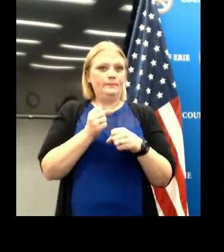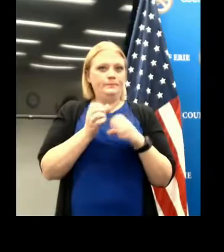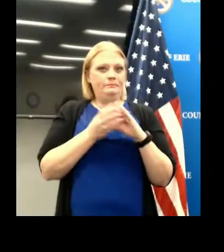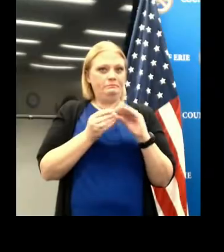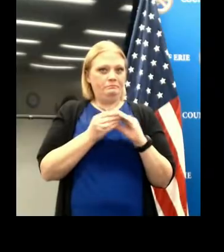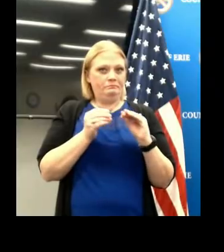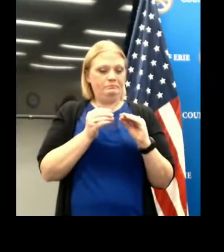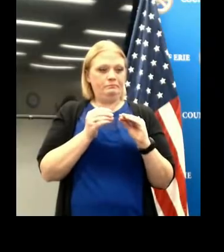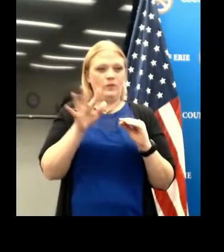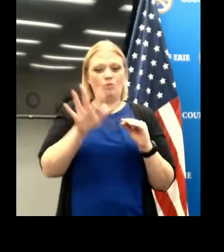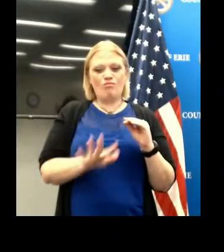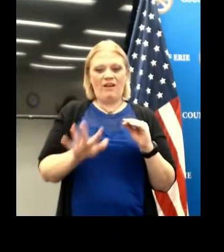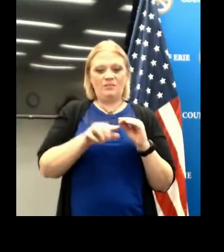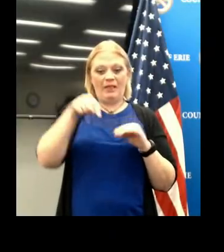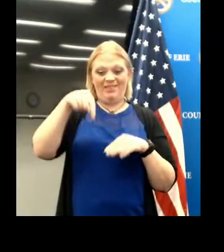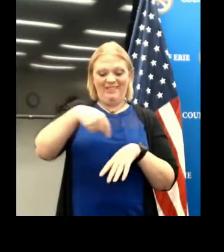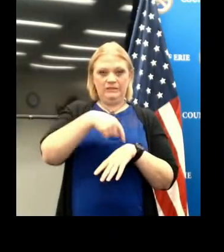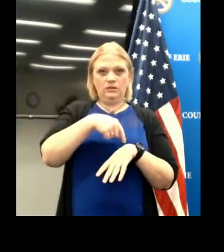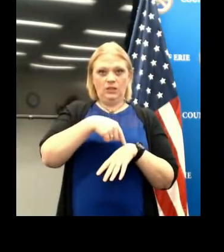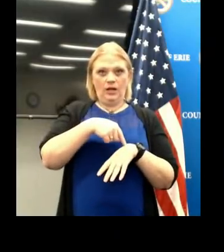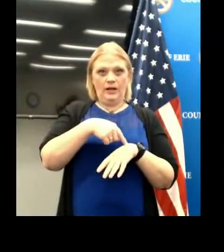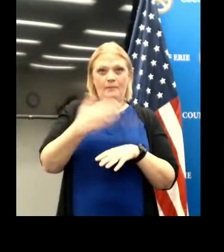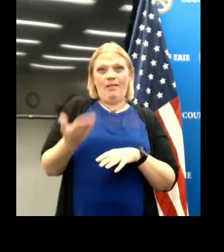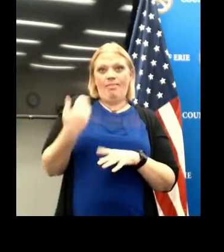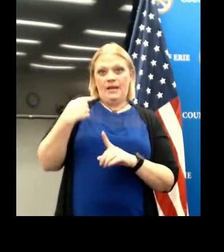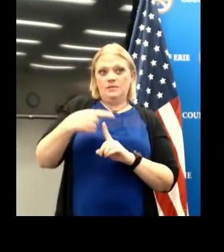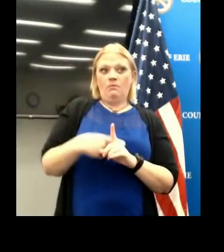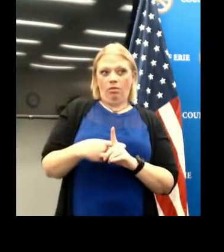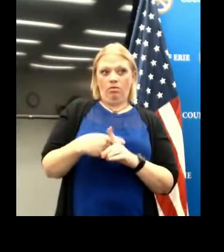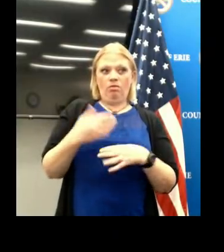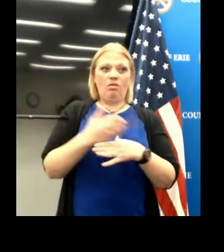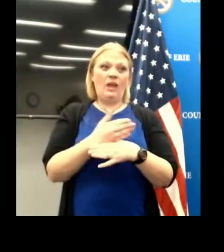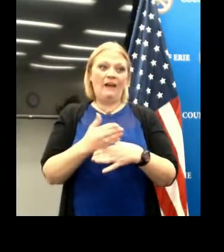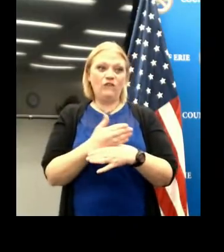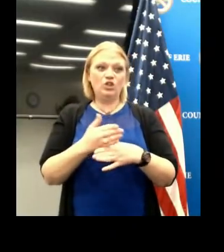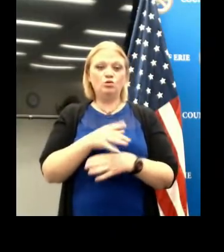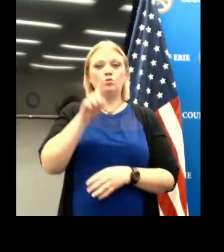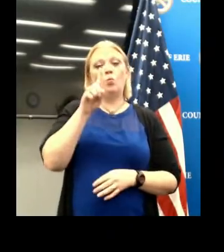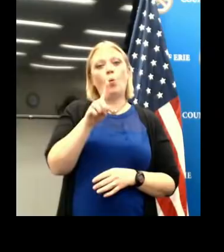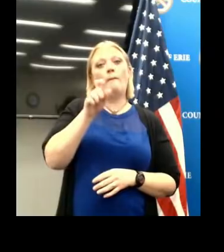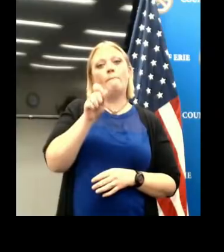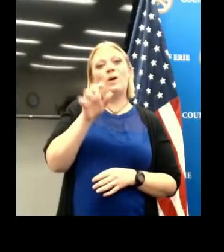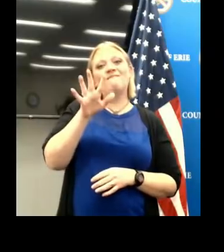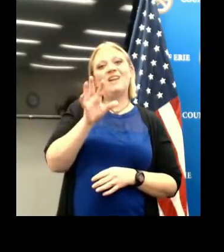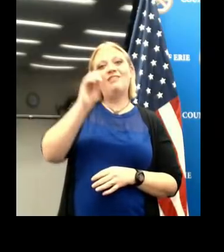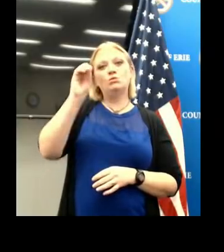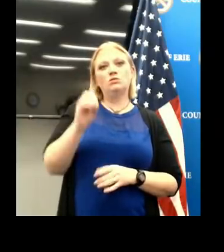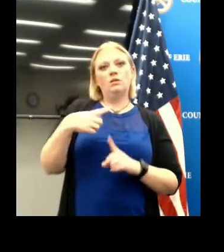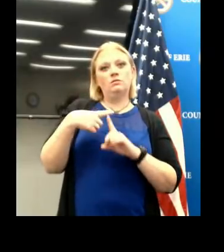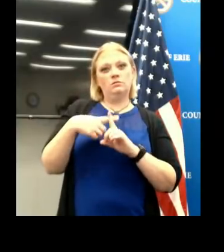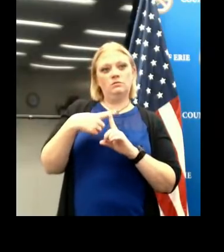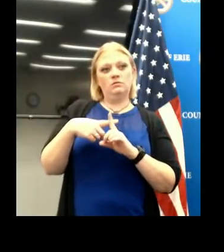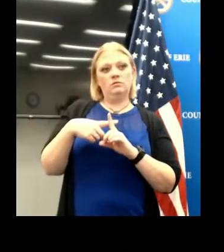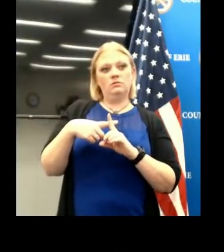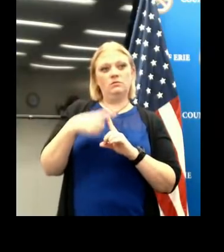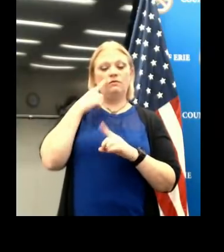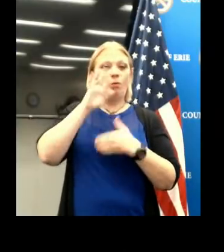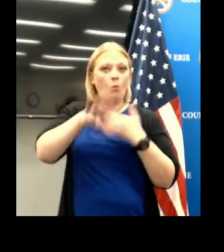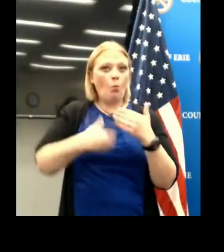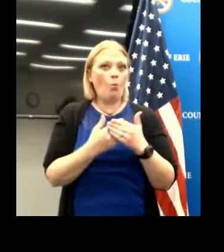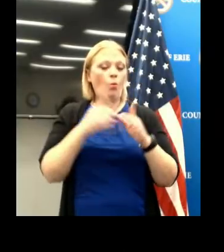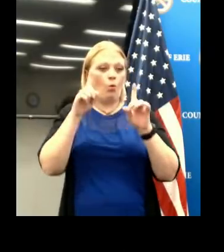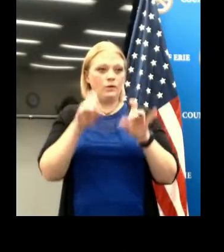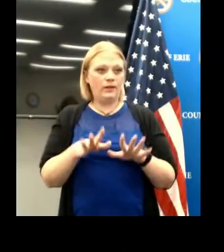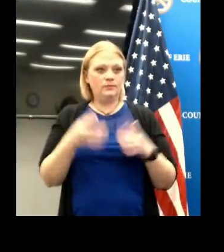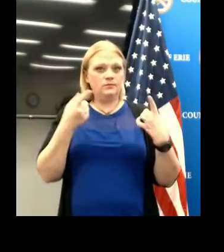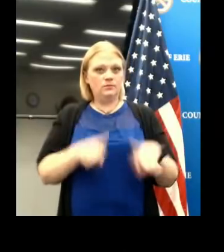Approximately this time last month, we were at an average rate of 1.5% positive for all the tests that were